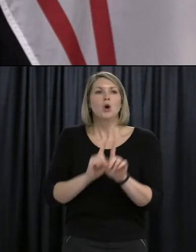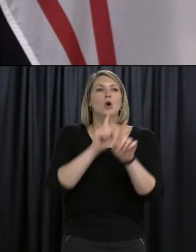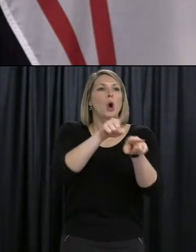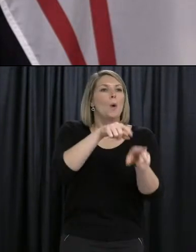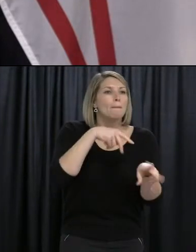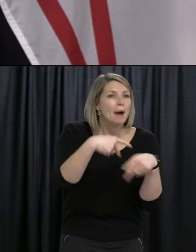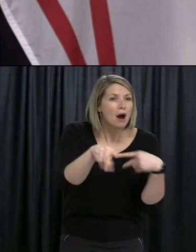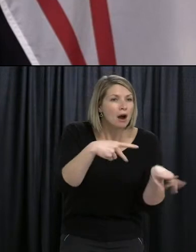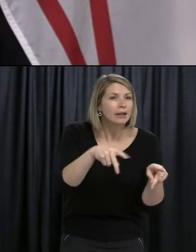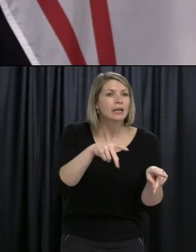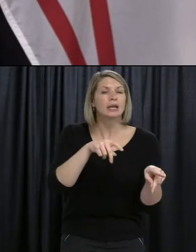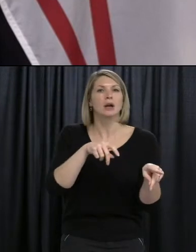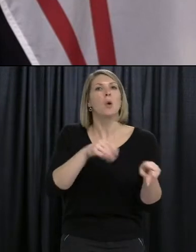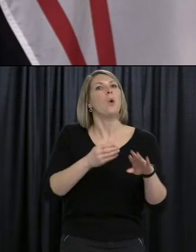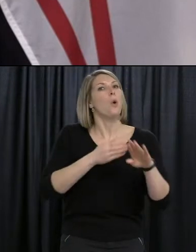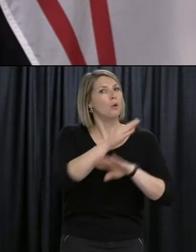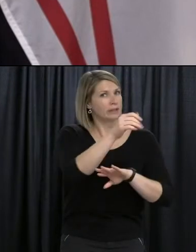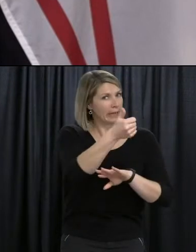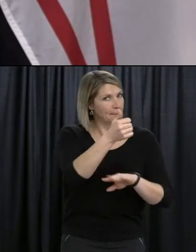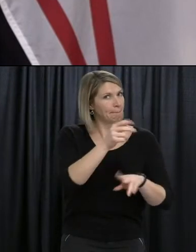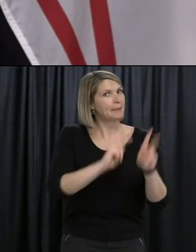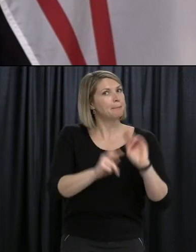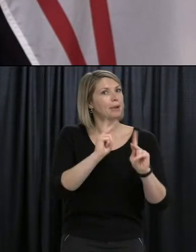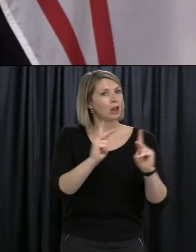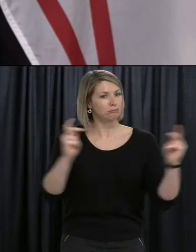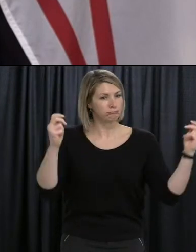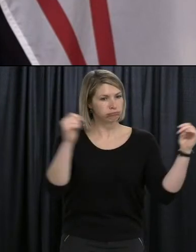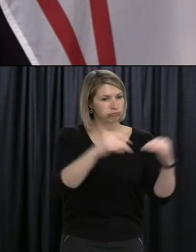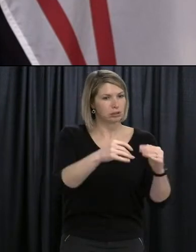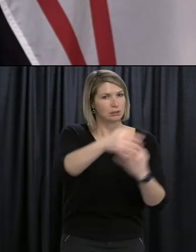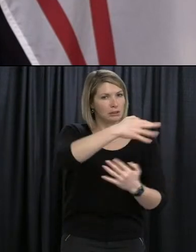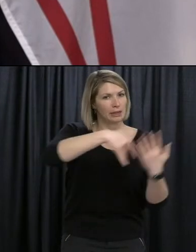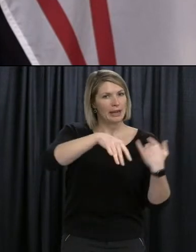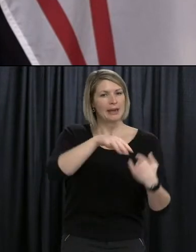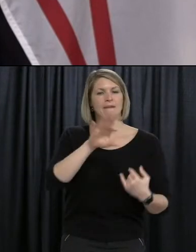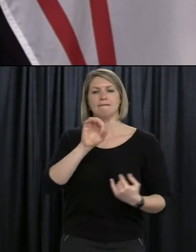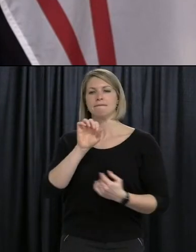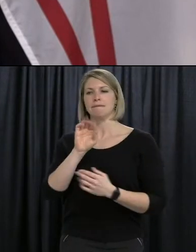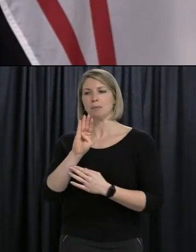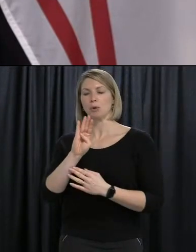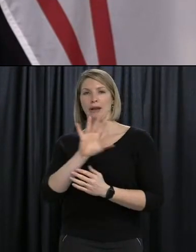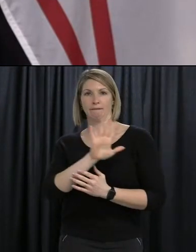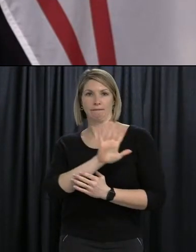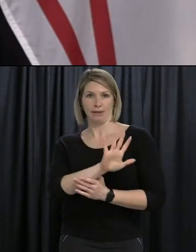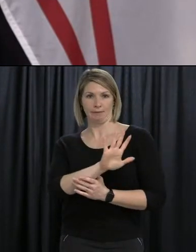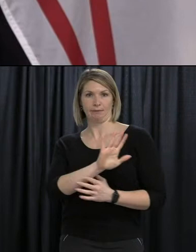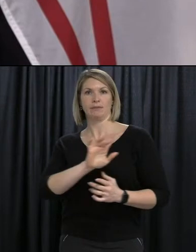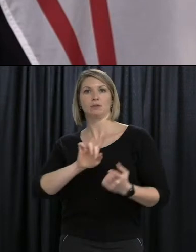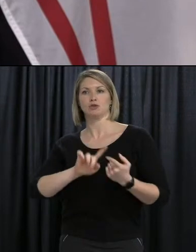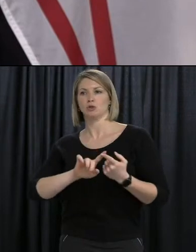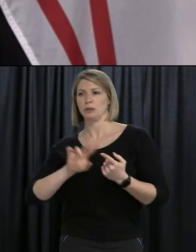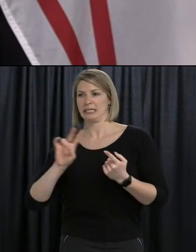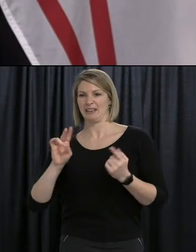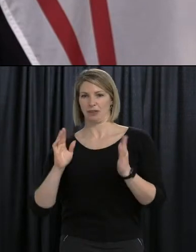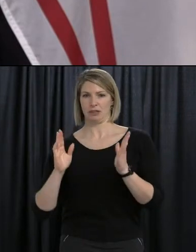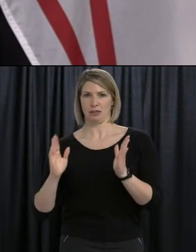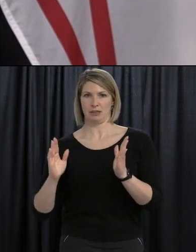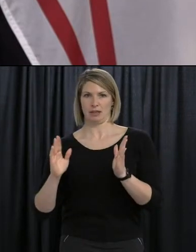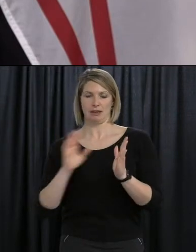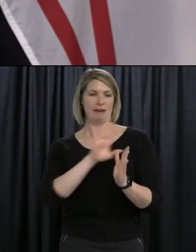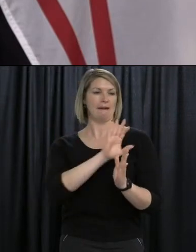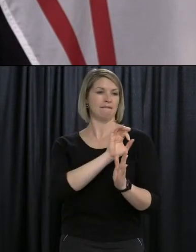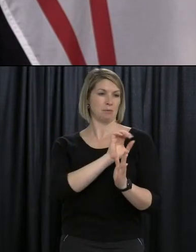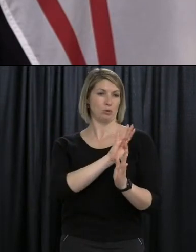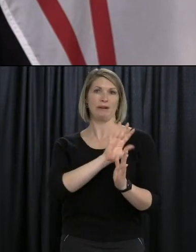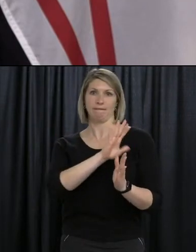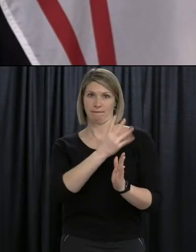with these students in the metro area between February 5th to the 7th. So that's from February 5th